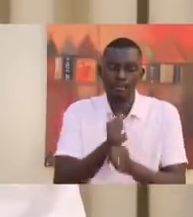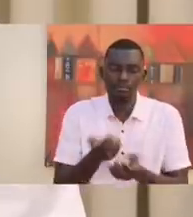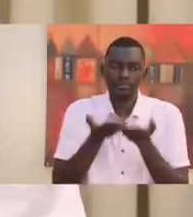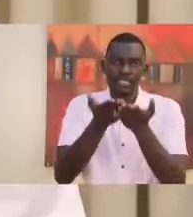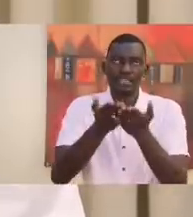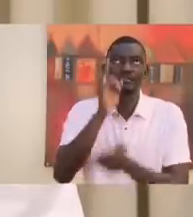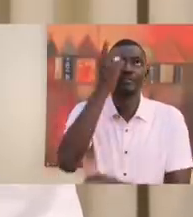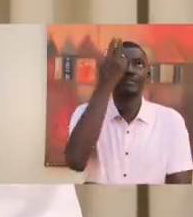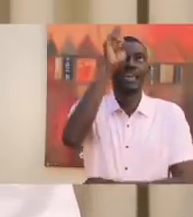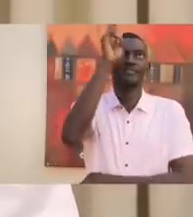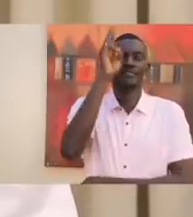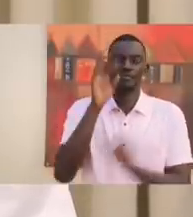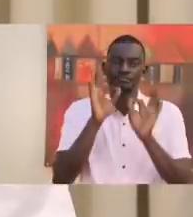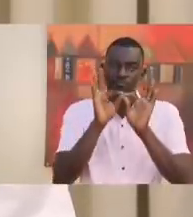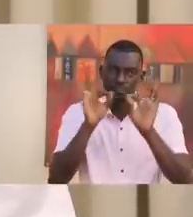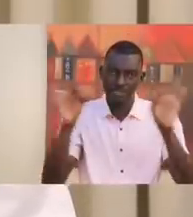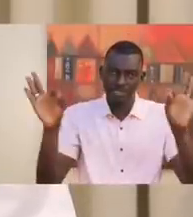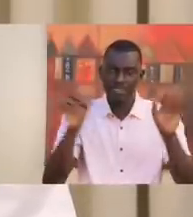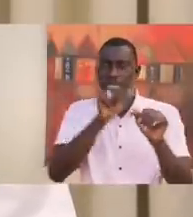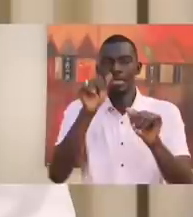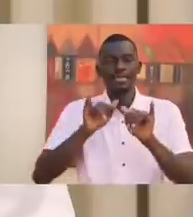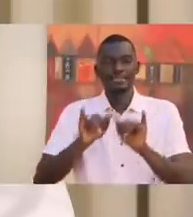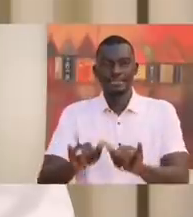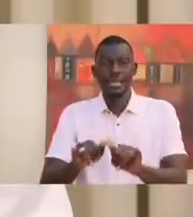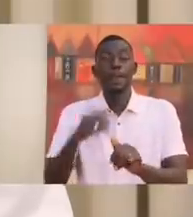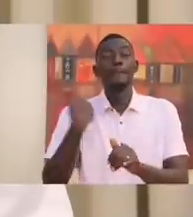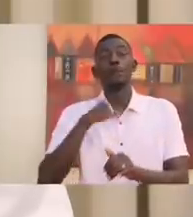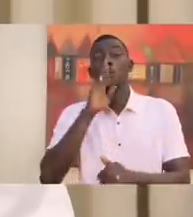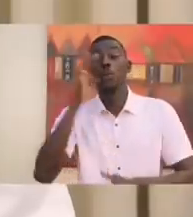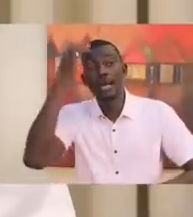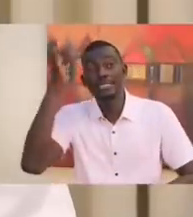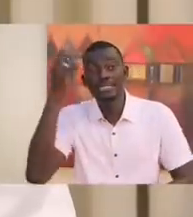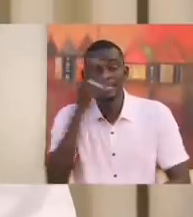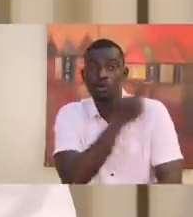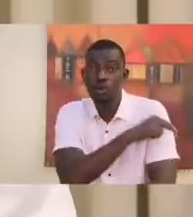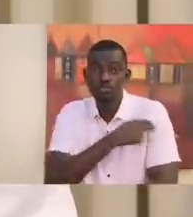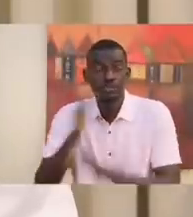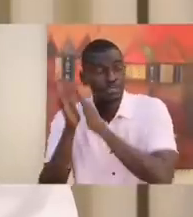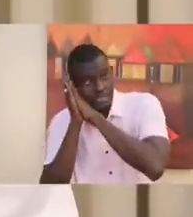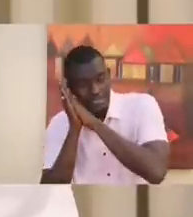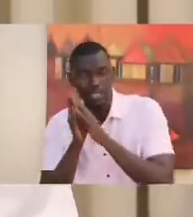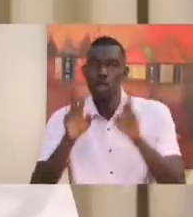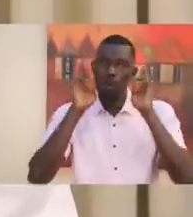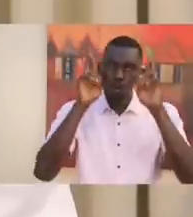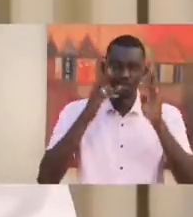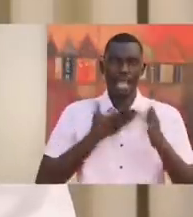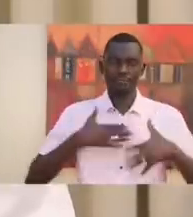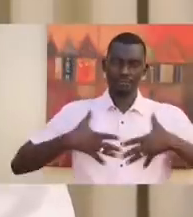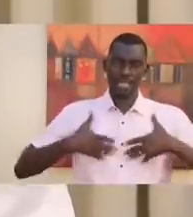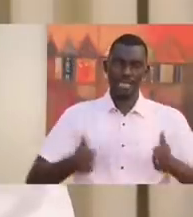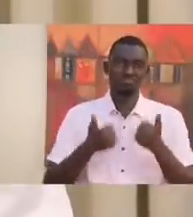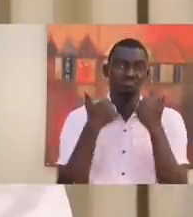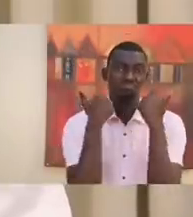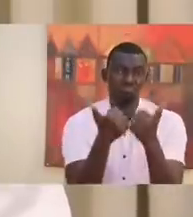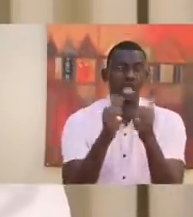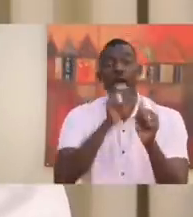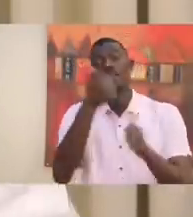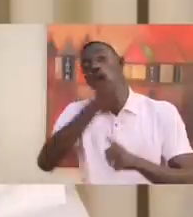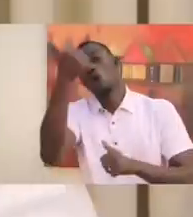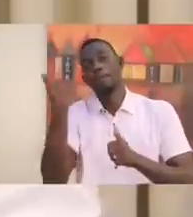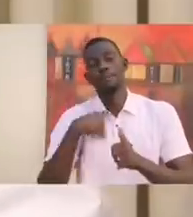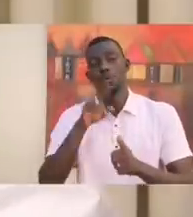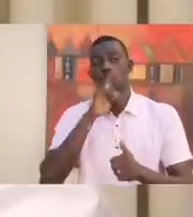Constitution, 1997 Constitution, declared a state of public emergency and a curfew throughout the Gambia for